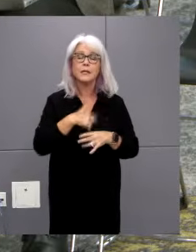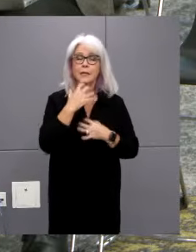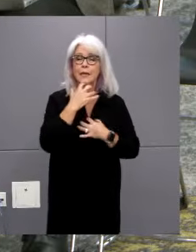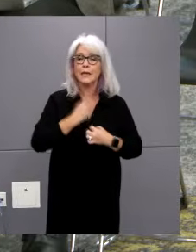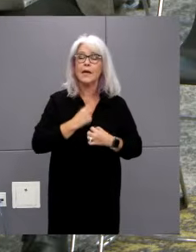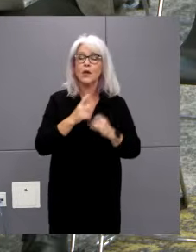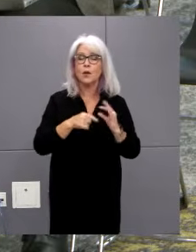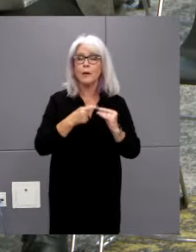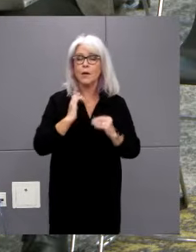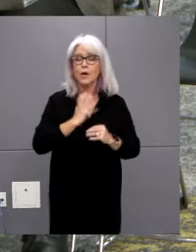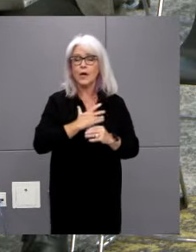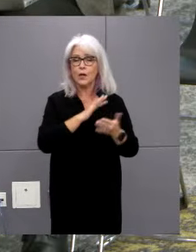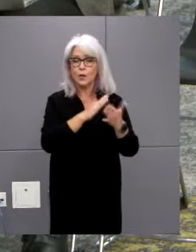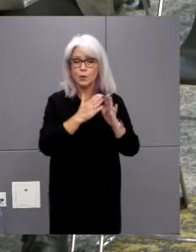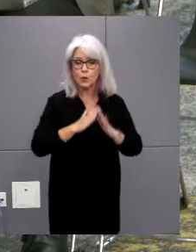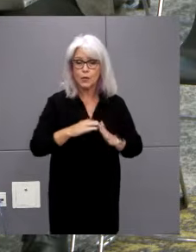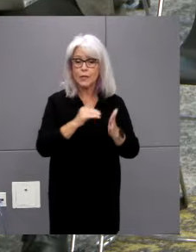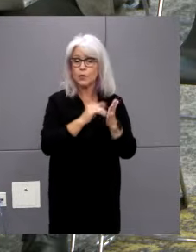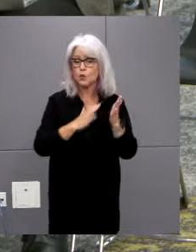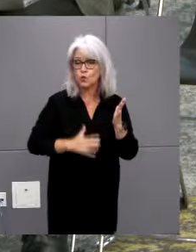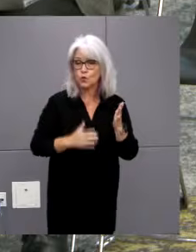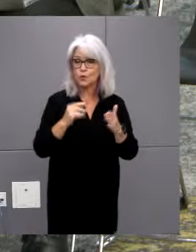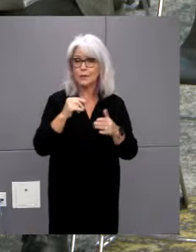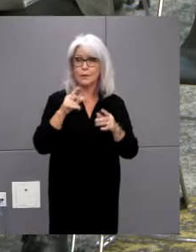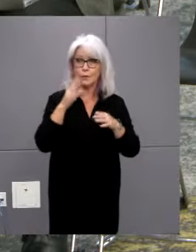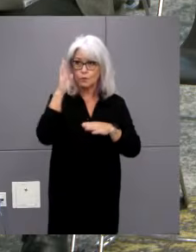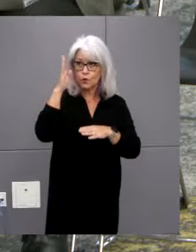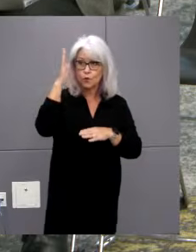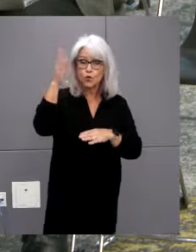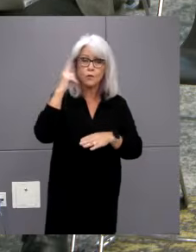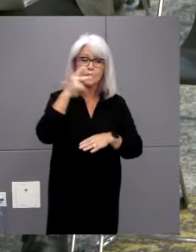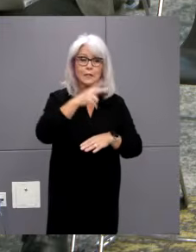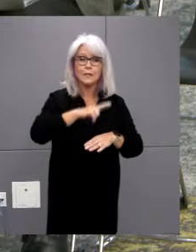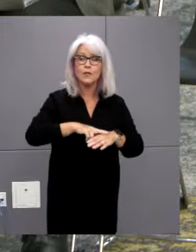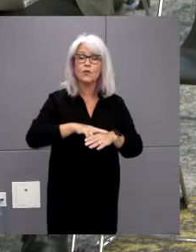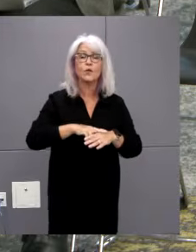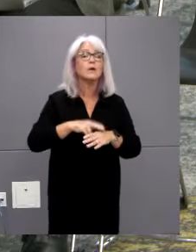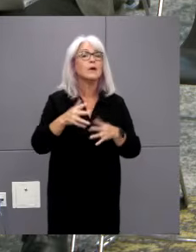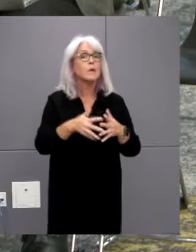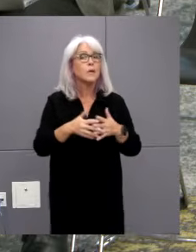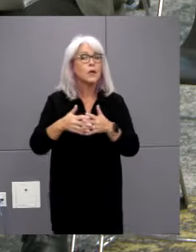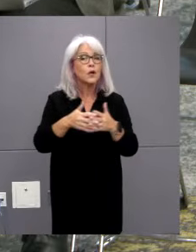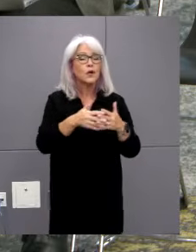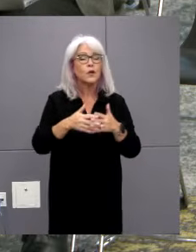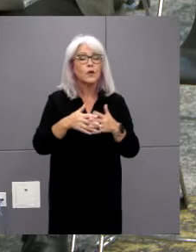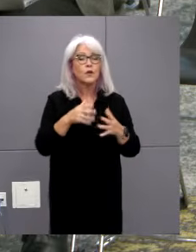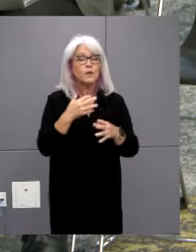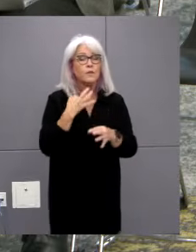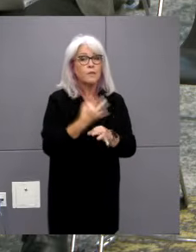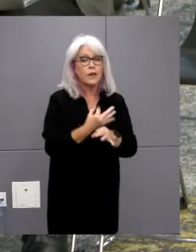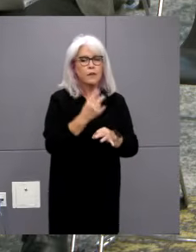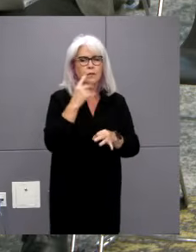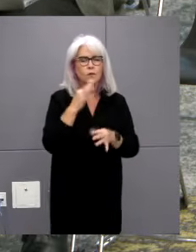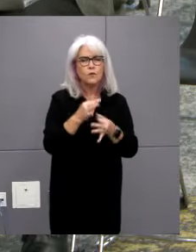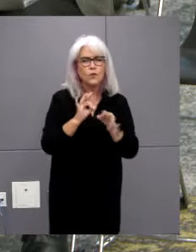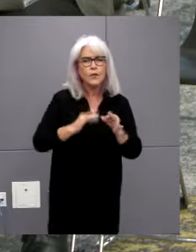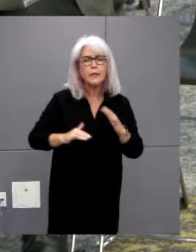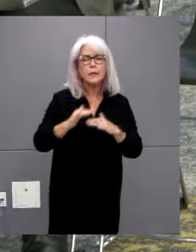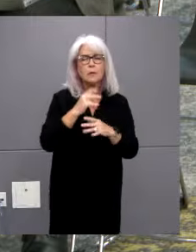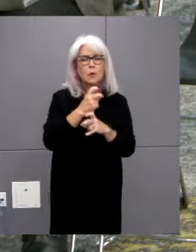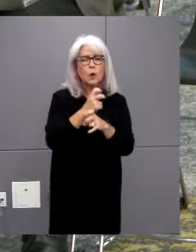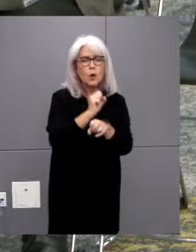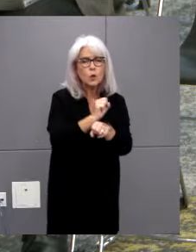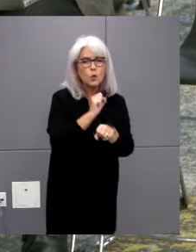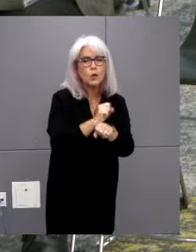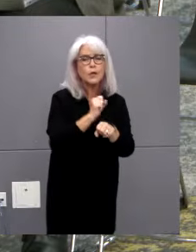our community, our students, and the future of this nation. America became great through faith, freedom, hard work, family values, and the courage